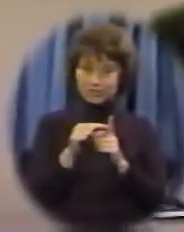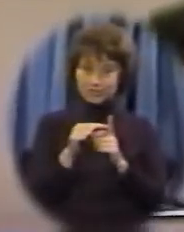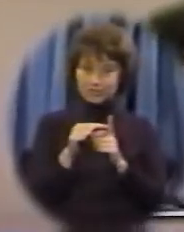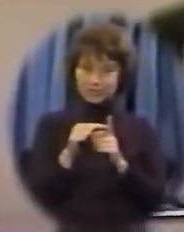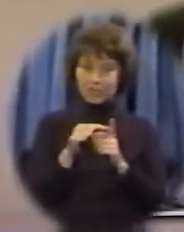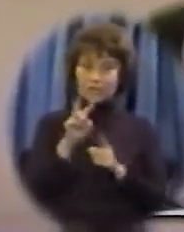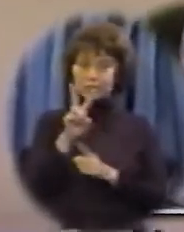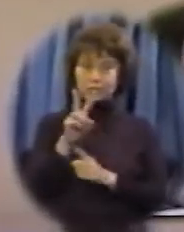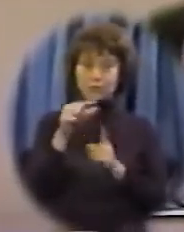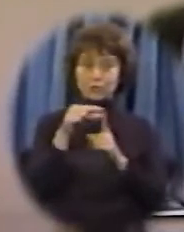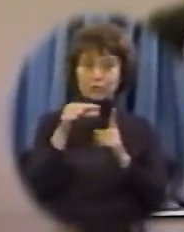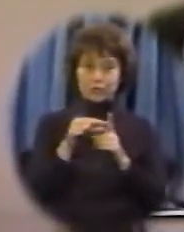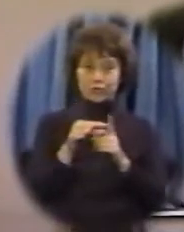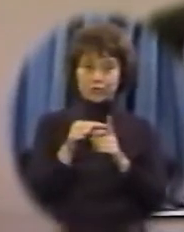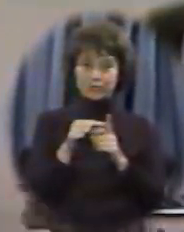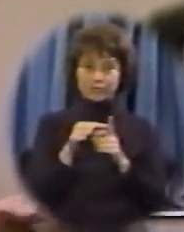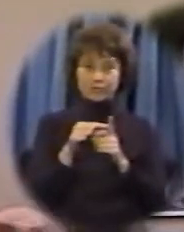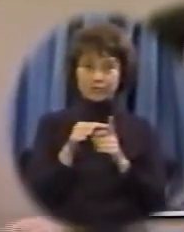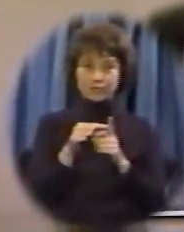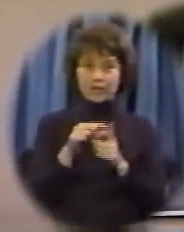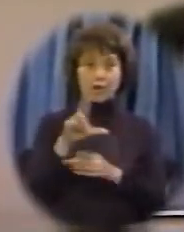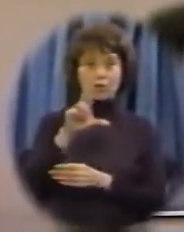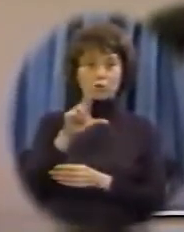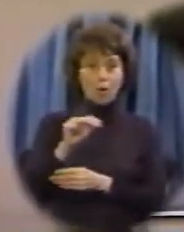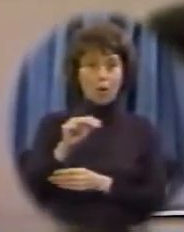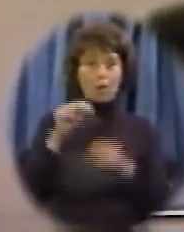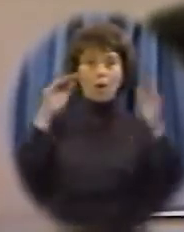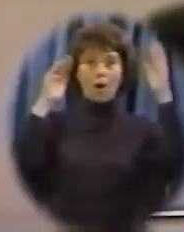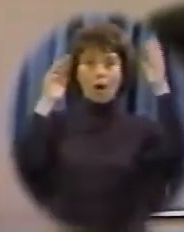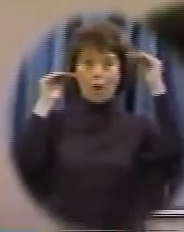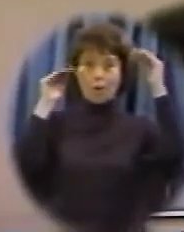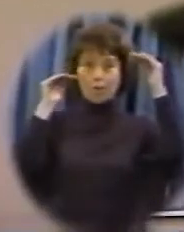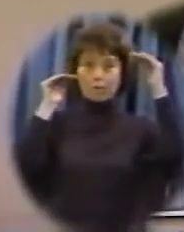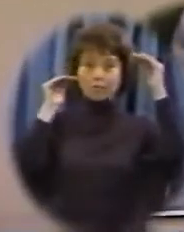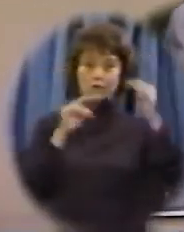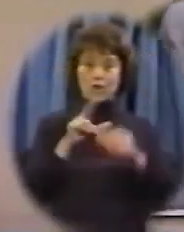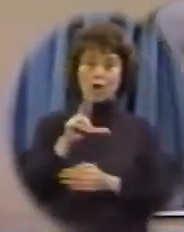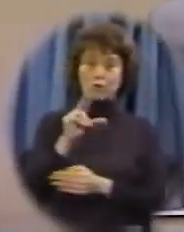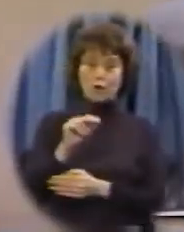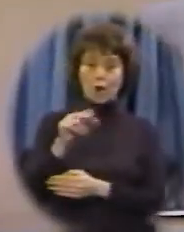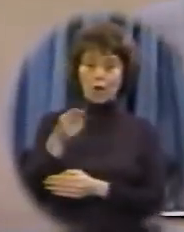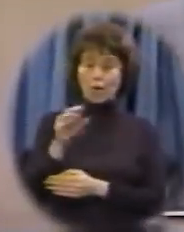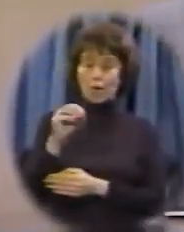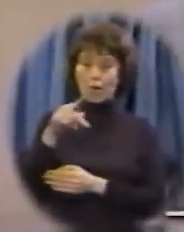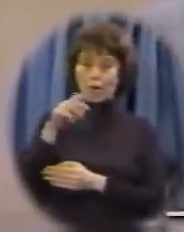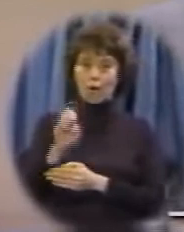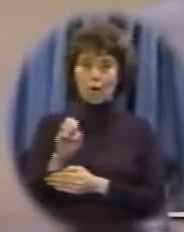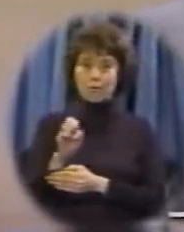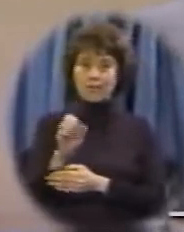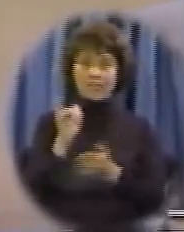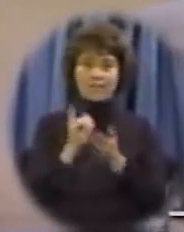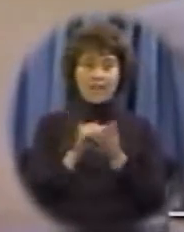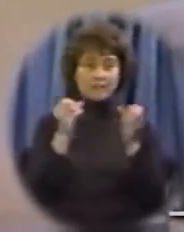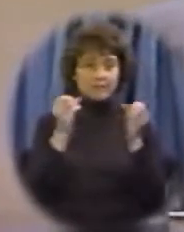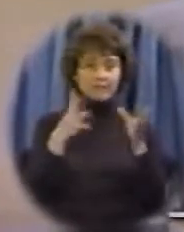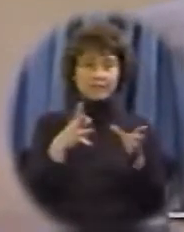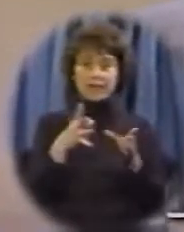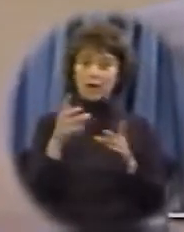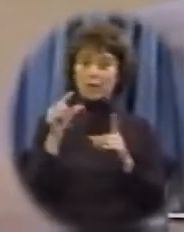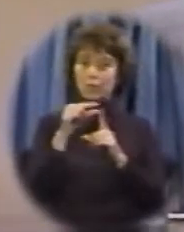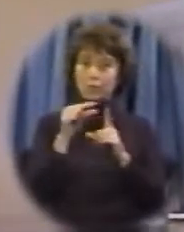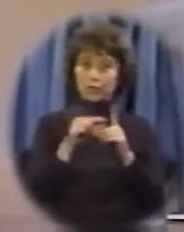And those two words are these, no hope. There are no words in the English language that have a more dreadful meaning than those two